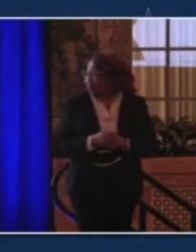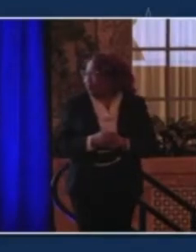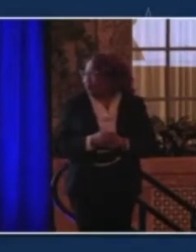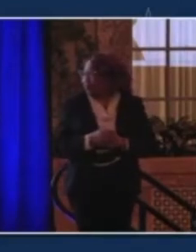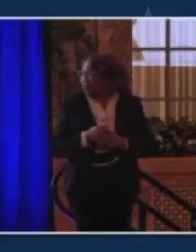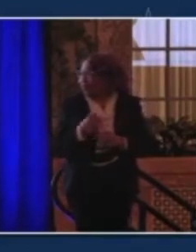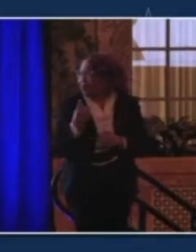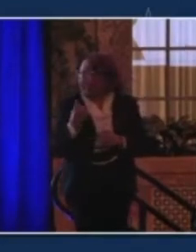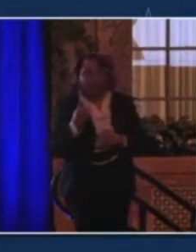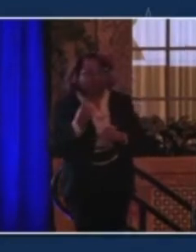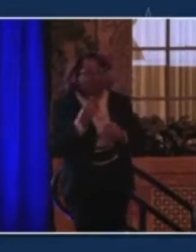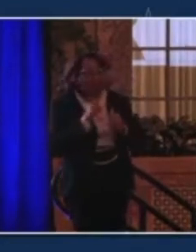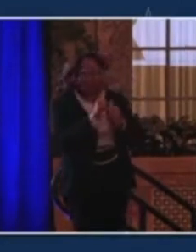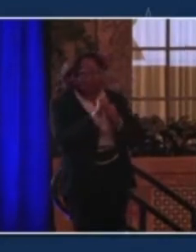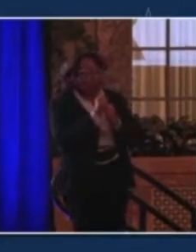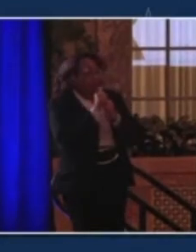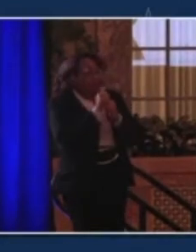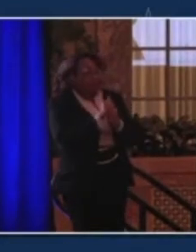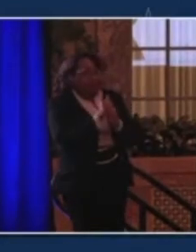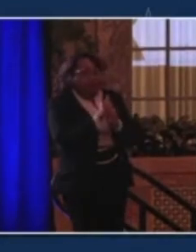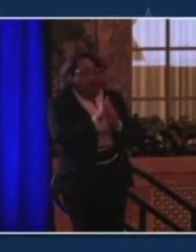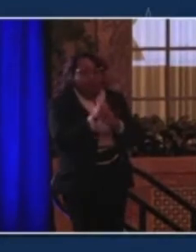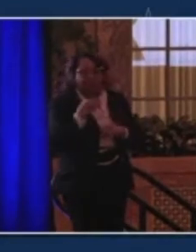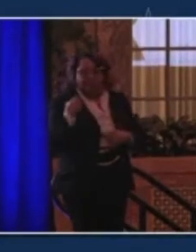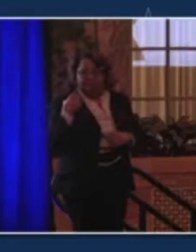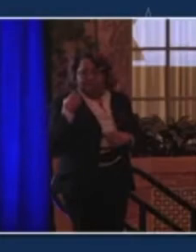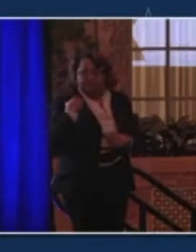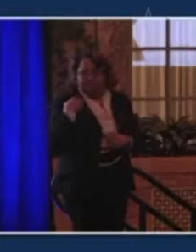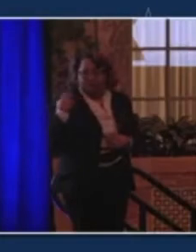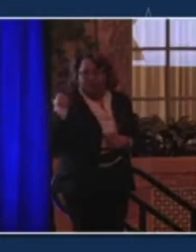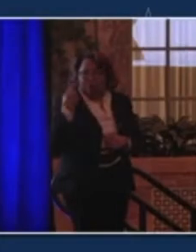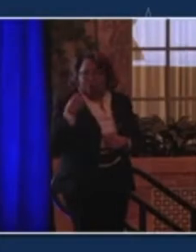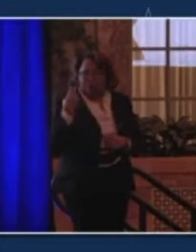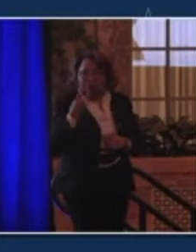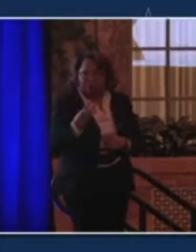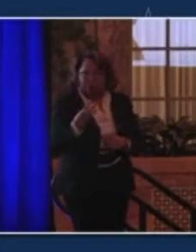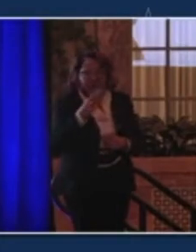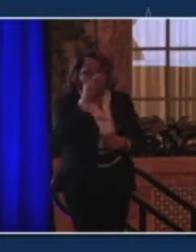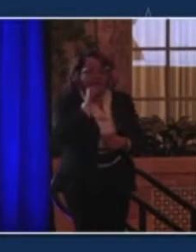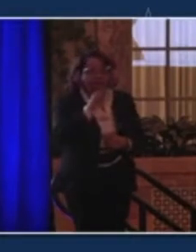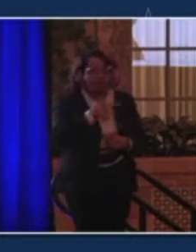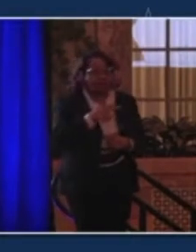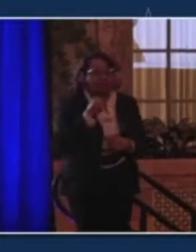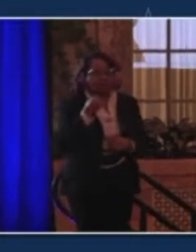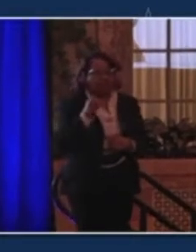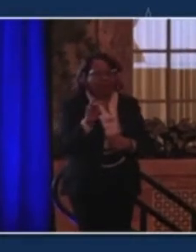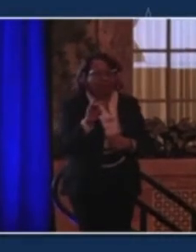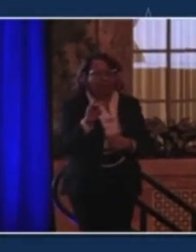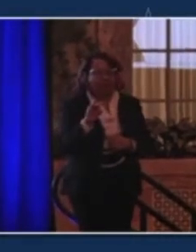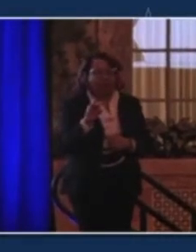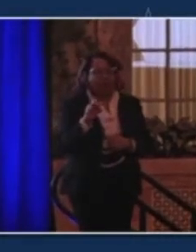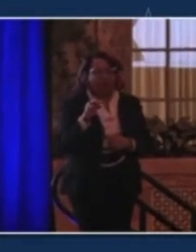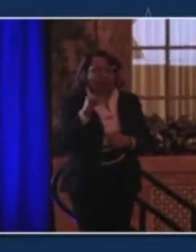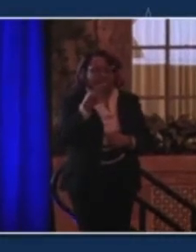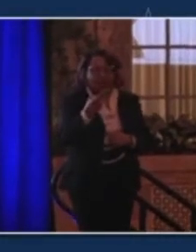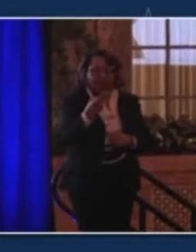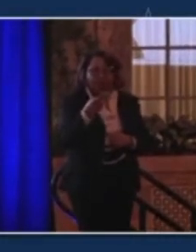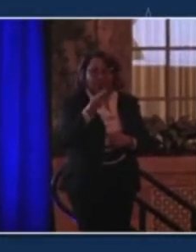Following in the footsteps of Mayor Harold Washington, the men of the Harold